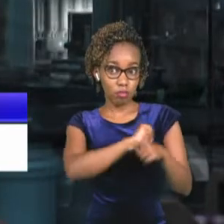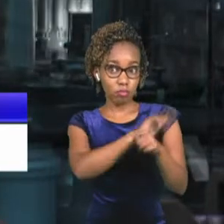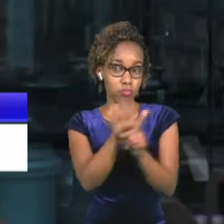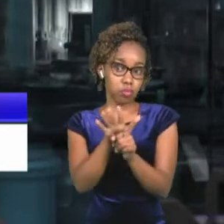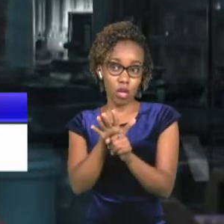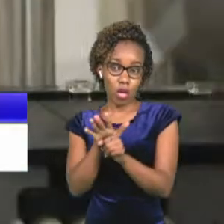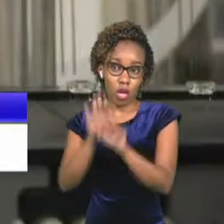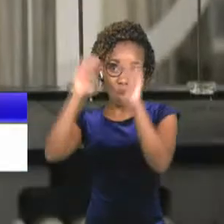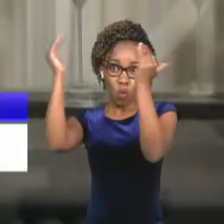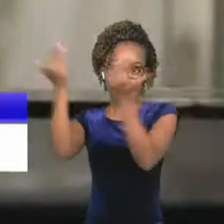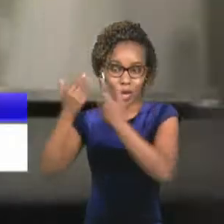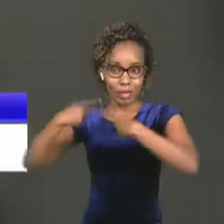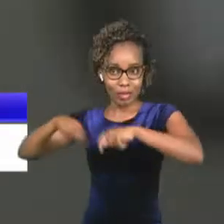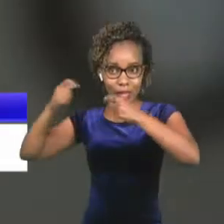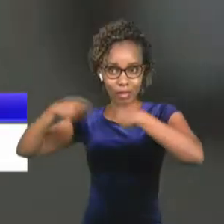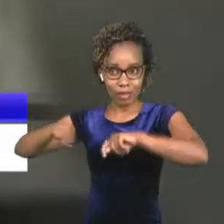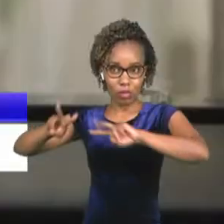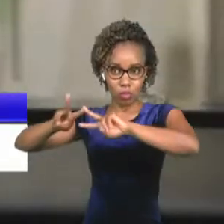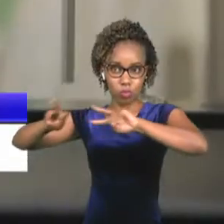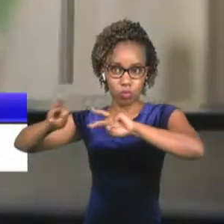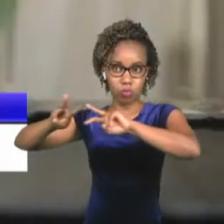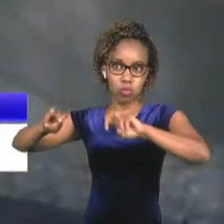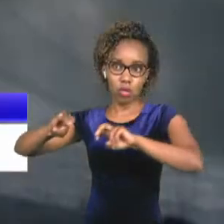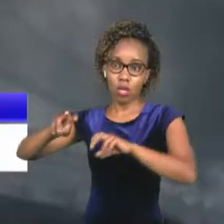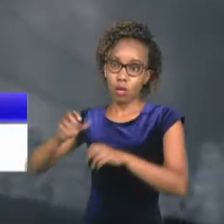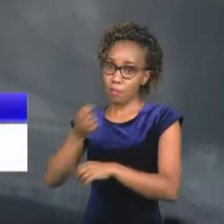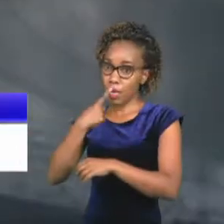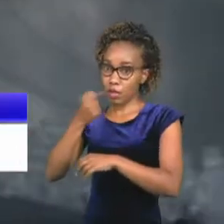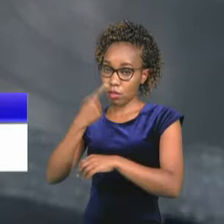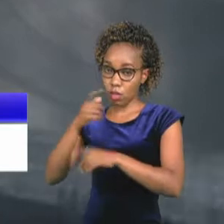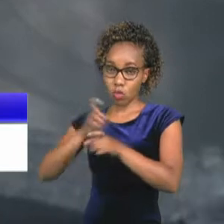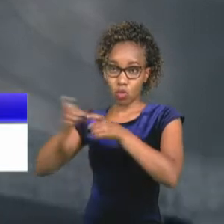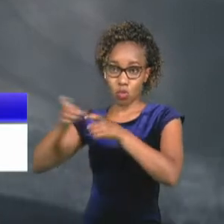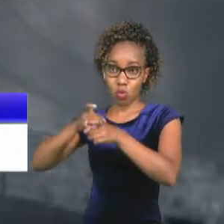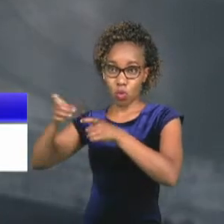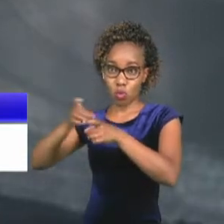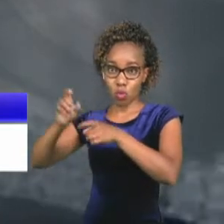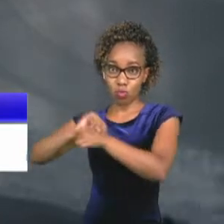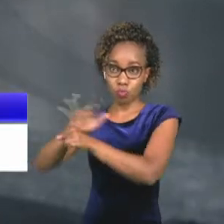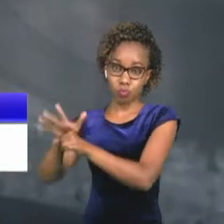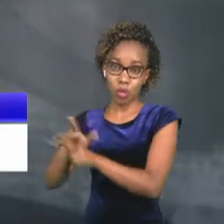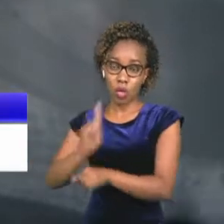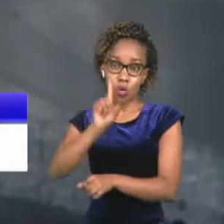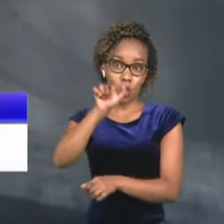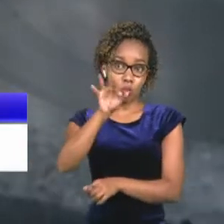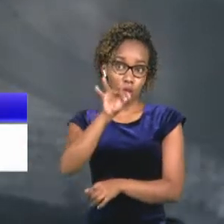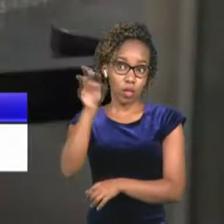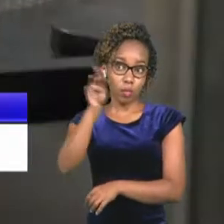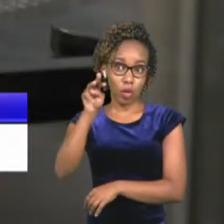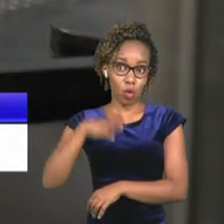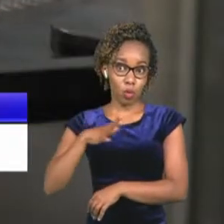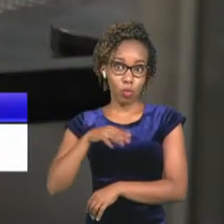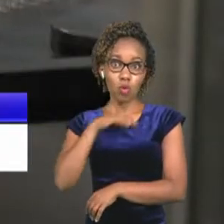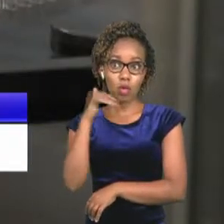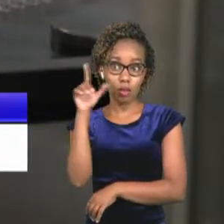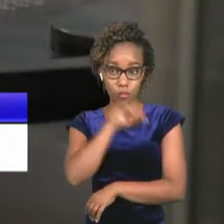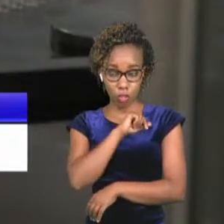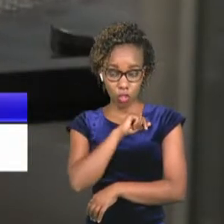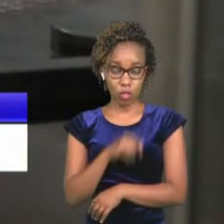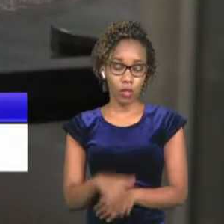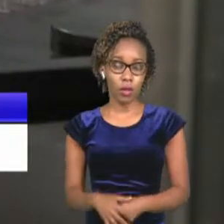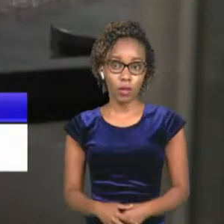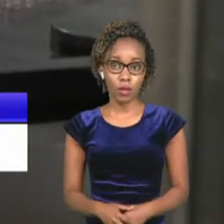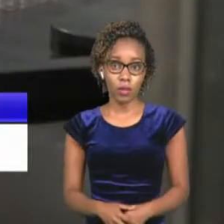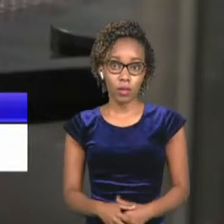up in producing an effective vaccine to combat the pandemic, which has now claimed the lives of over 1.3 million people. Daniel Karaoke for